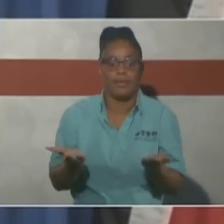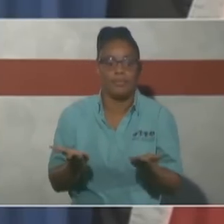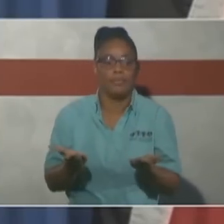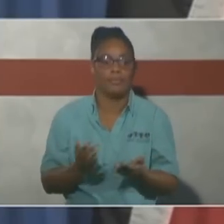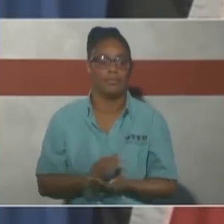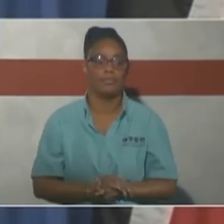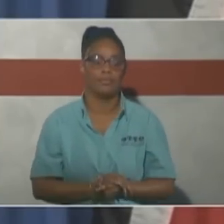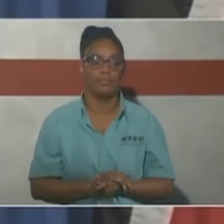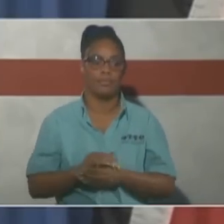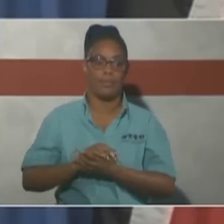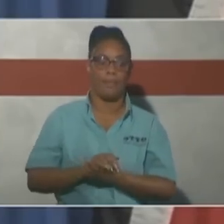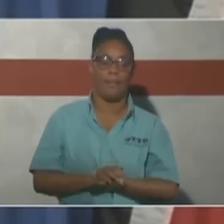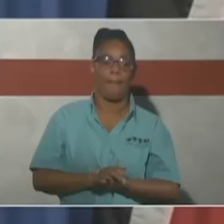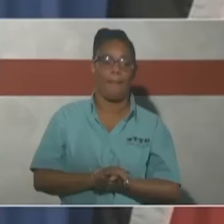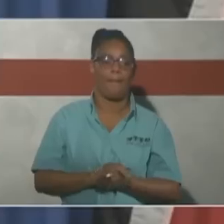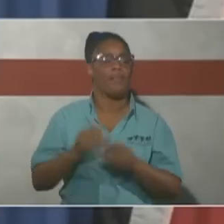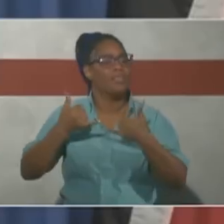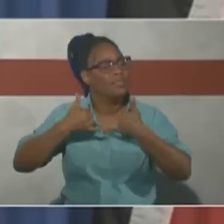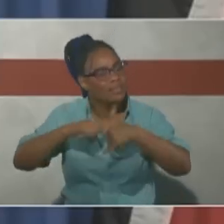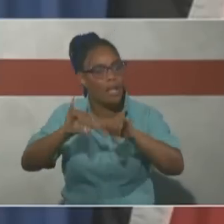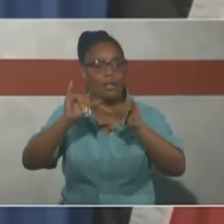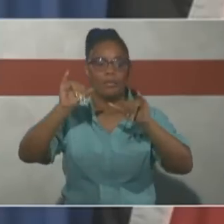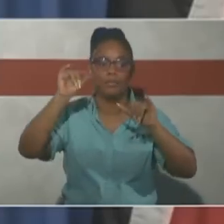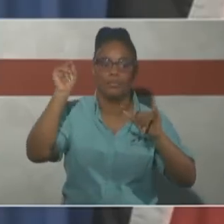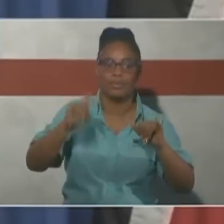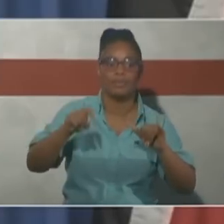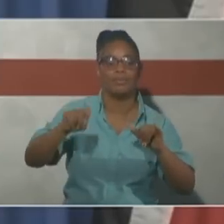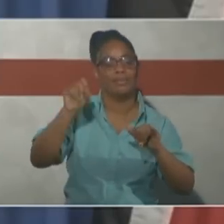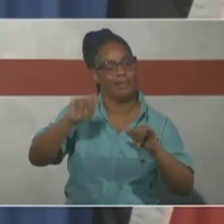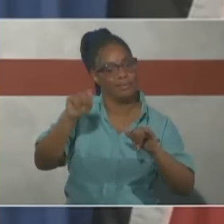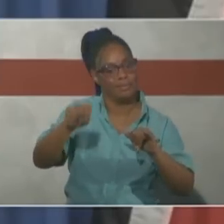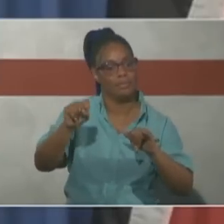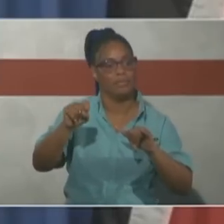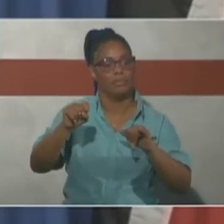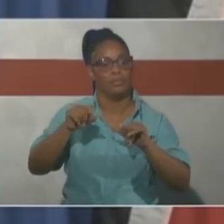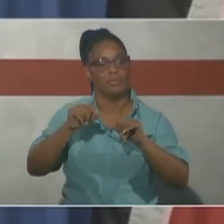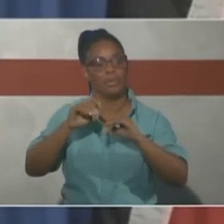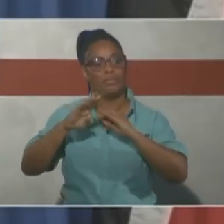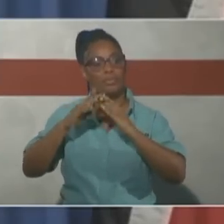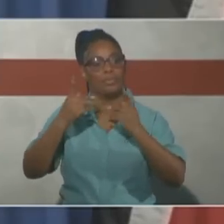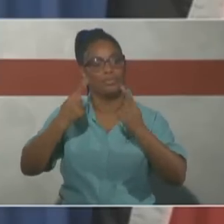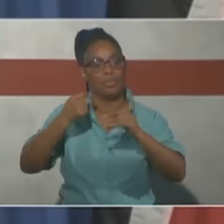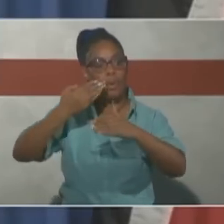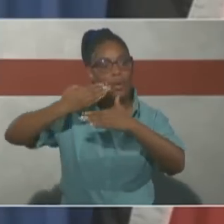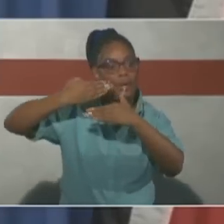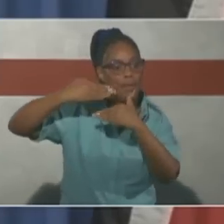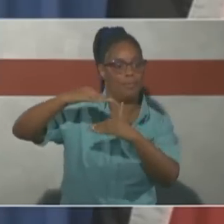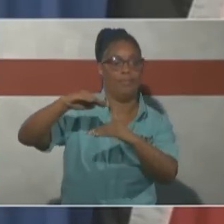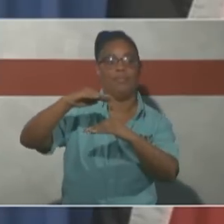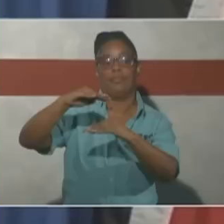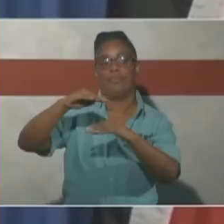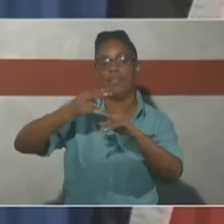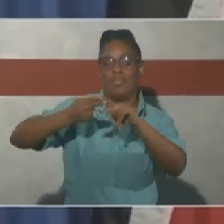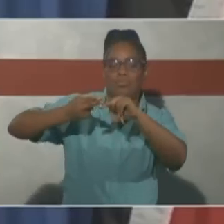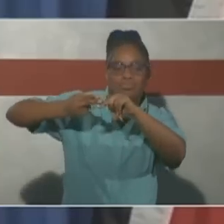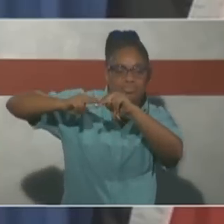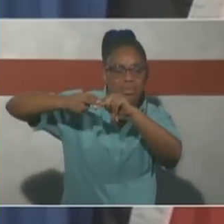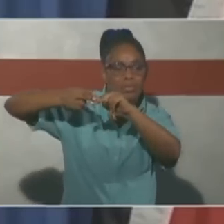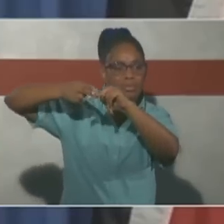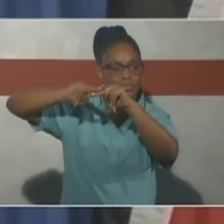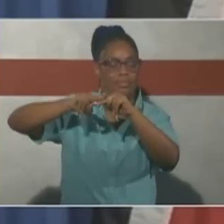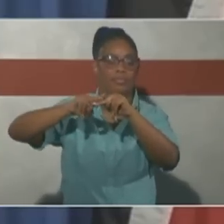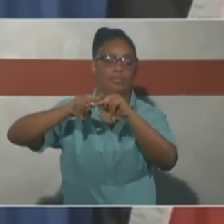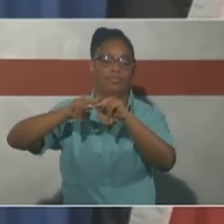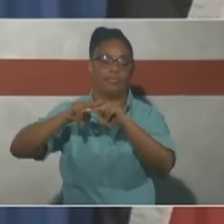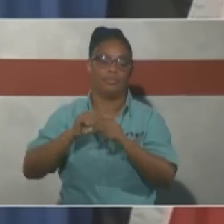to shut the virus out or slow down or suppress its entry and spread